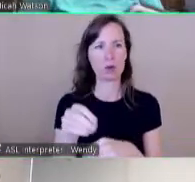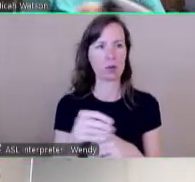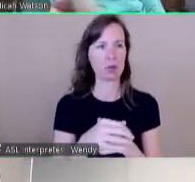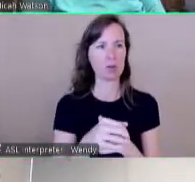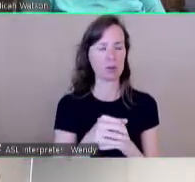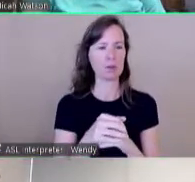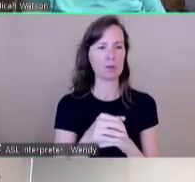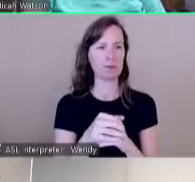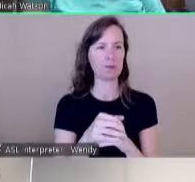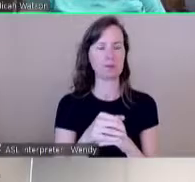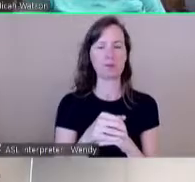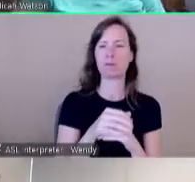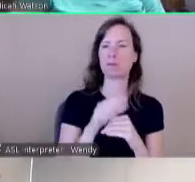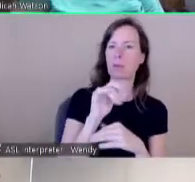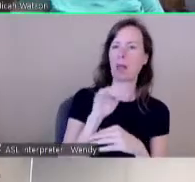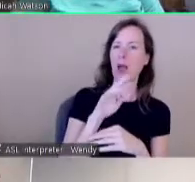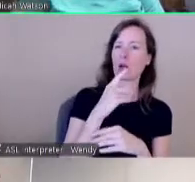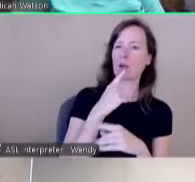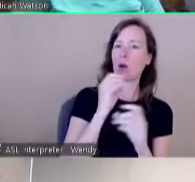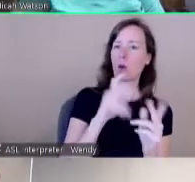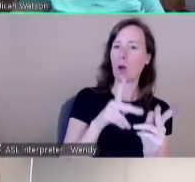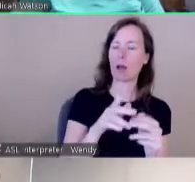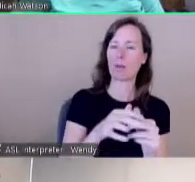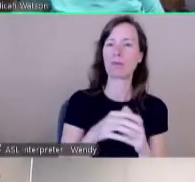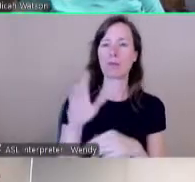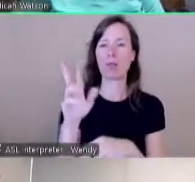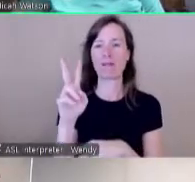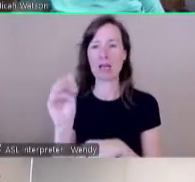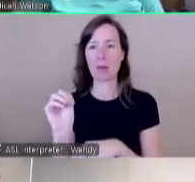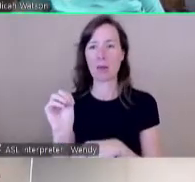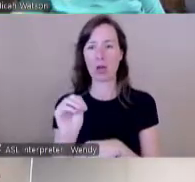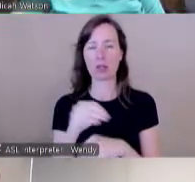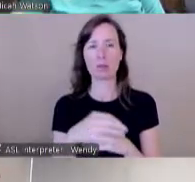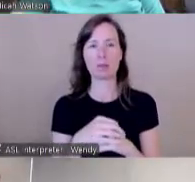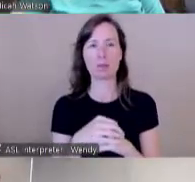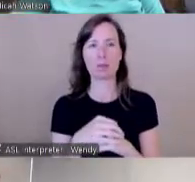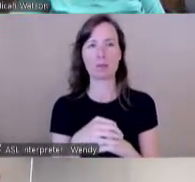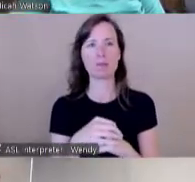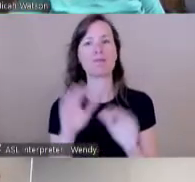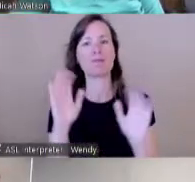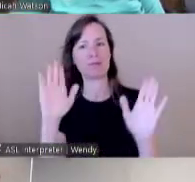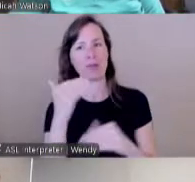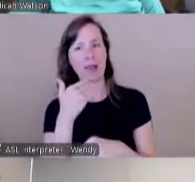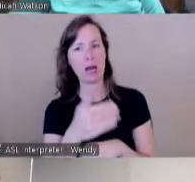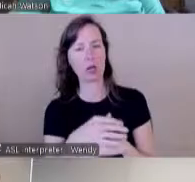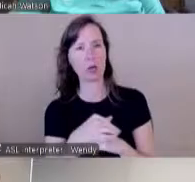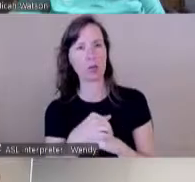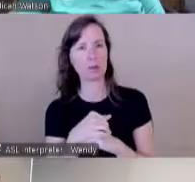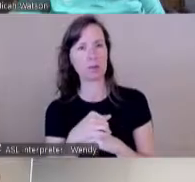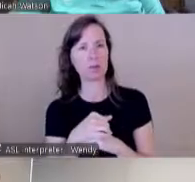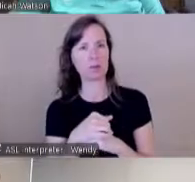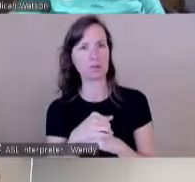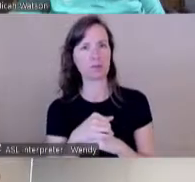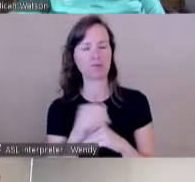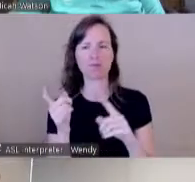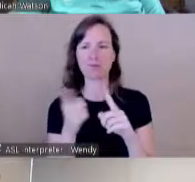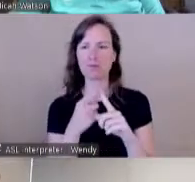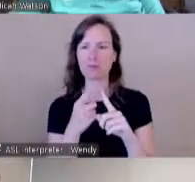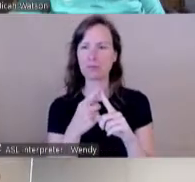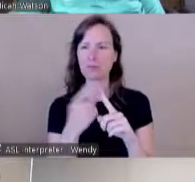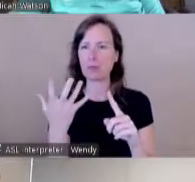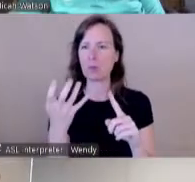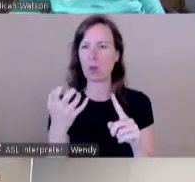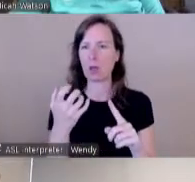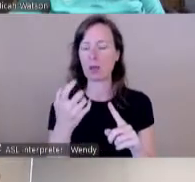Okay. All right, Vice Mayor. Great, thank you. First of all, I just want to express